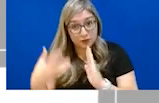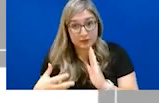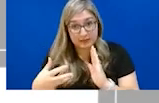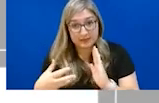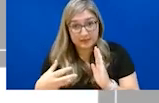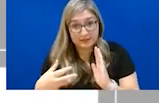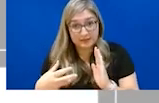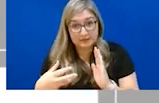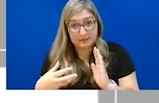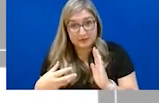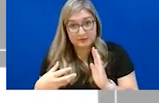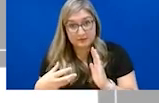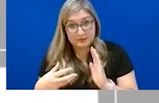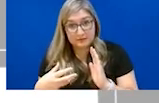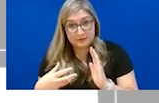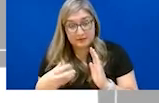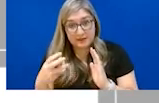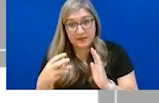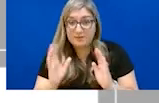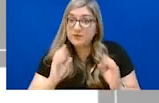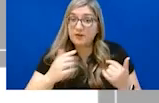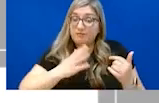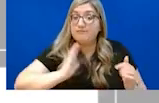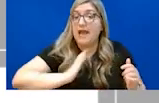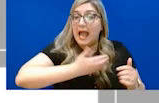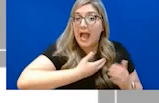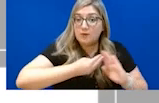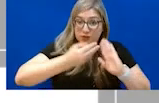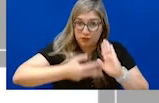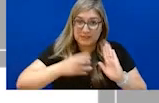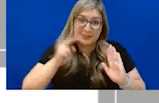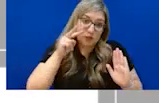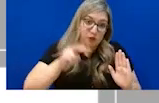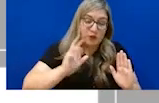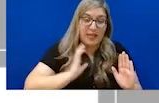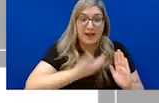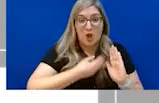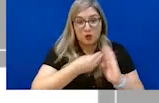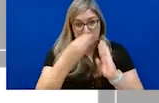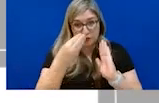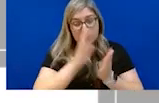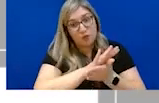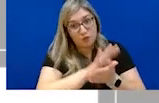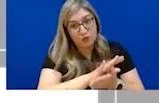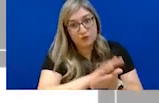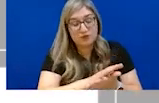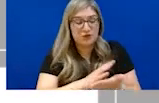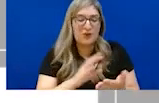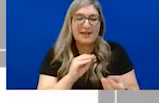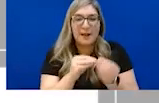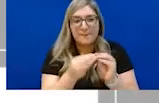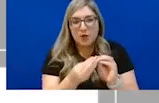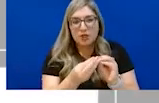own students looking at our own school. So the numbers there are a little bit fuzzy because they're our own